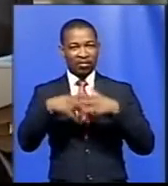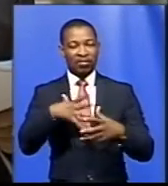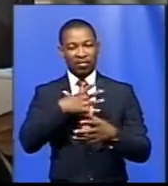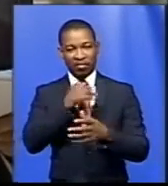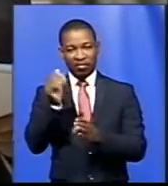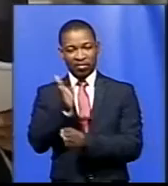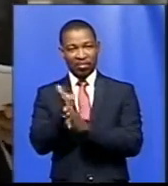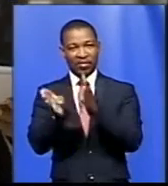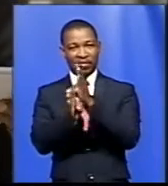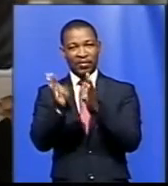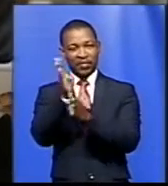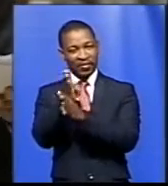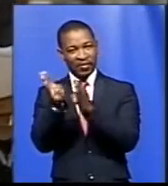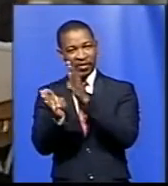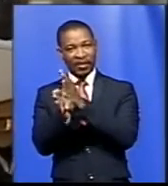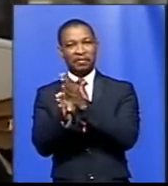infrastructure